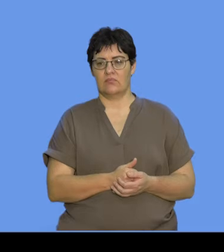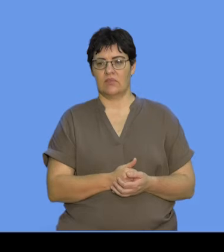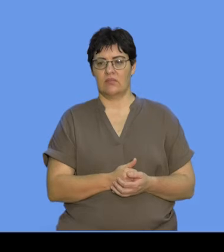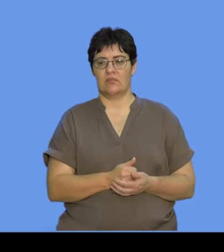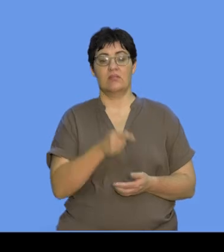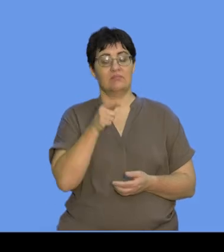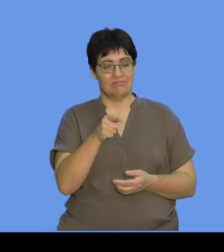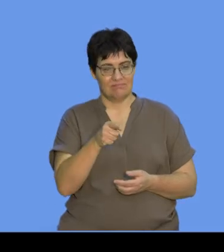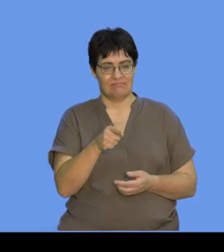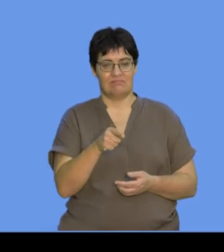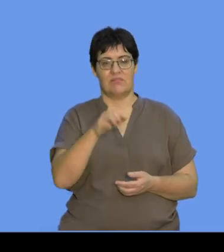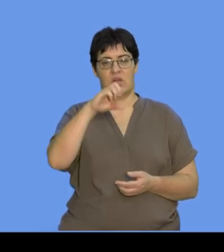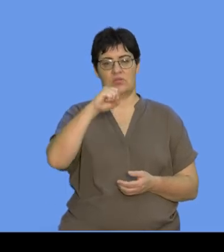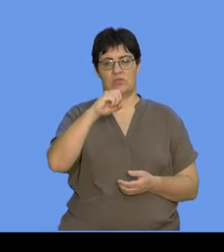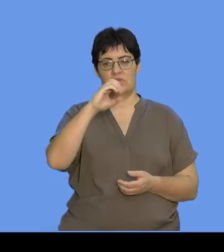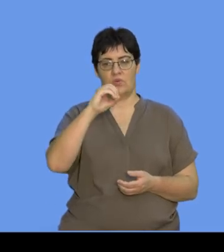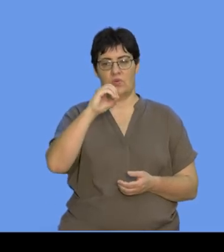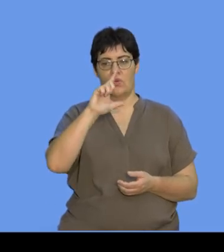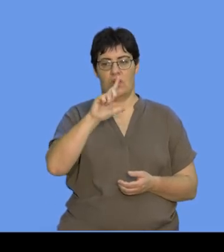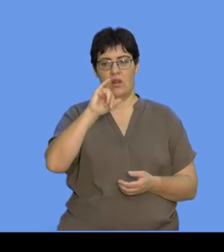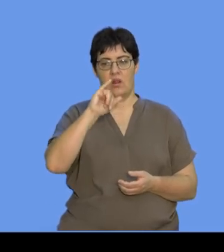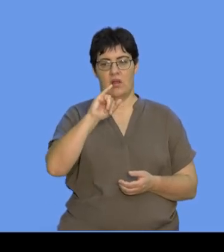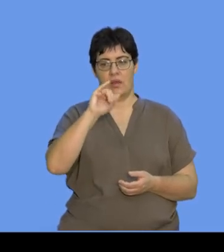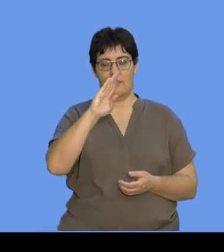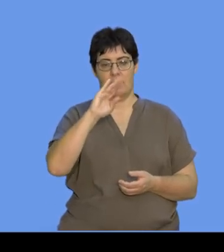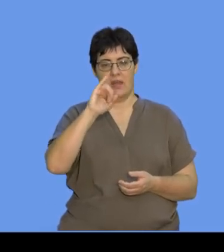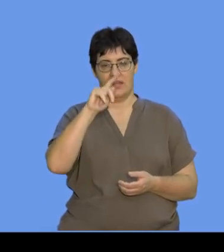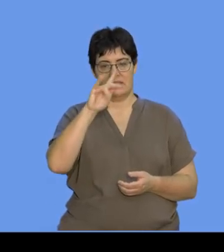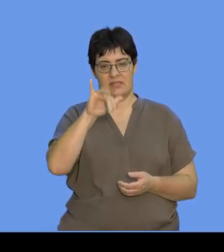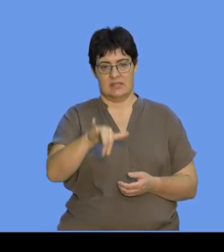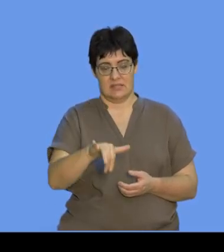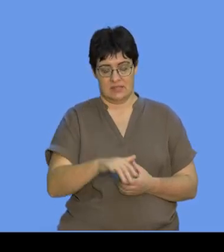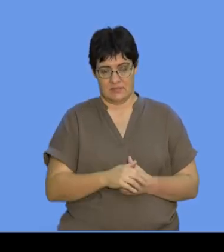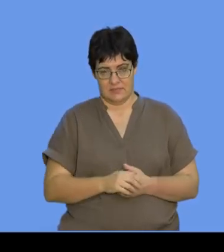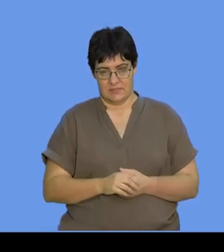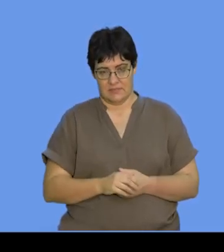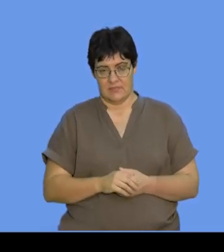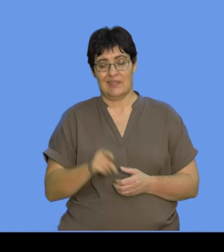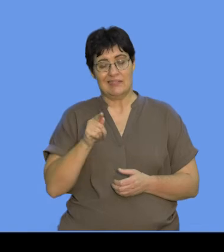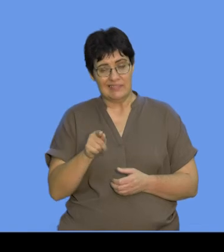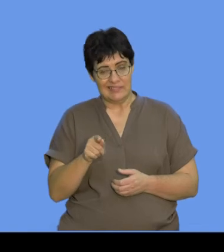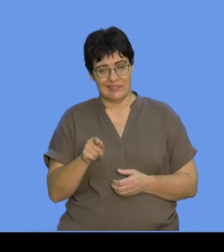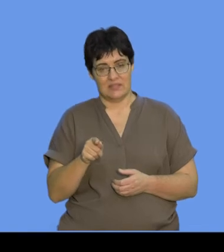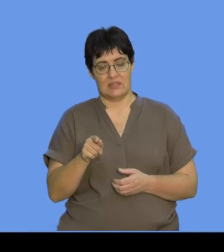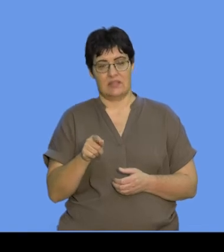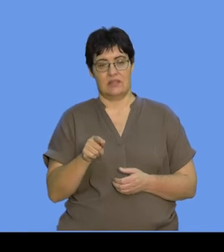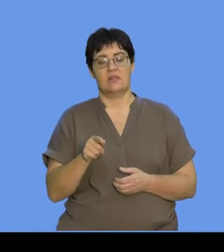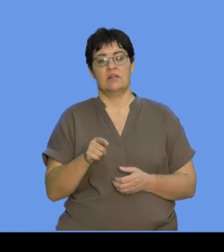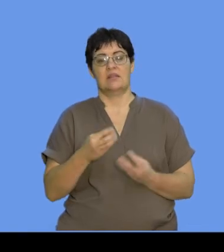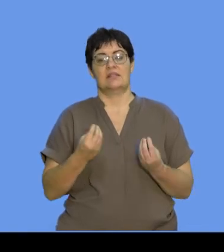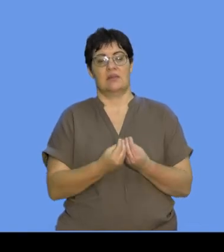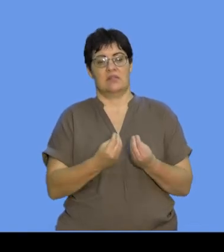do with solubility, right? So solubility is the extent of a